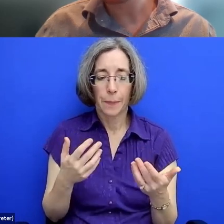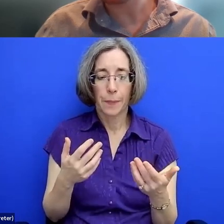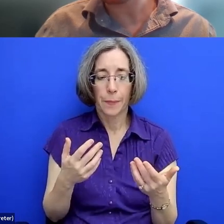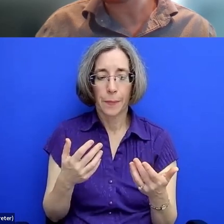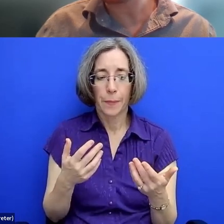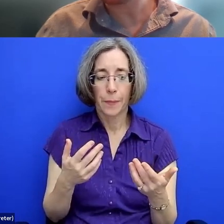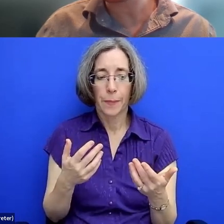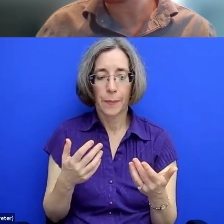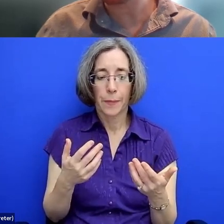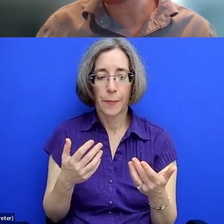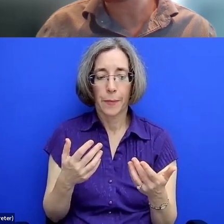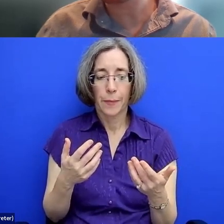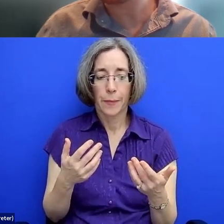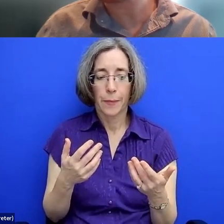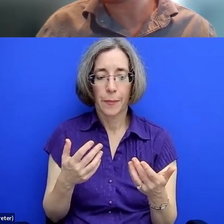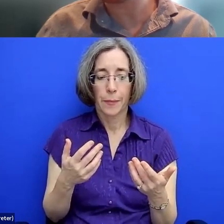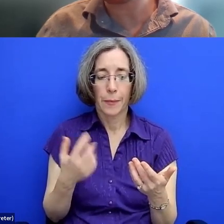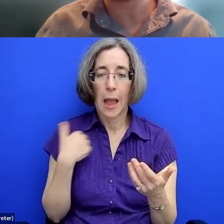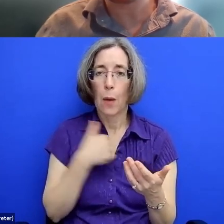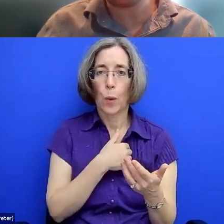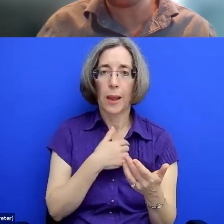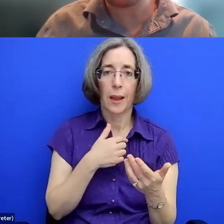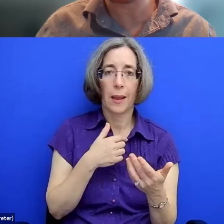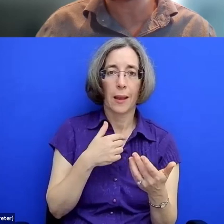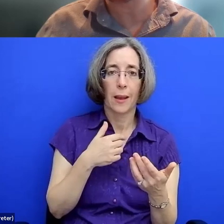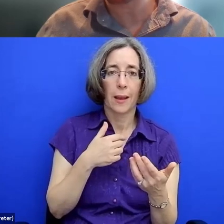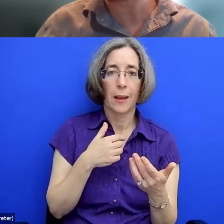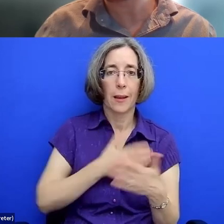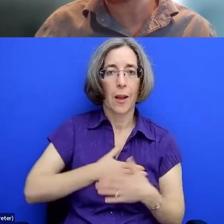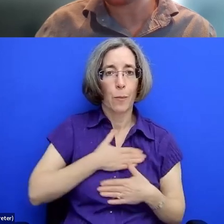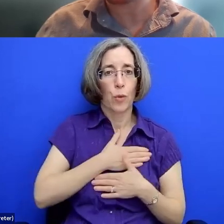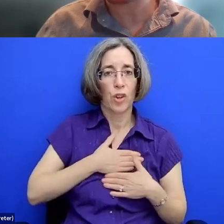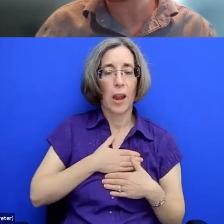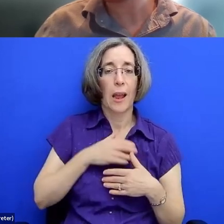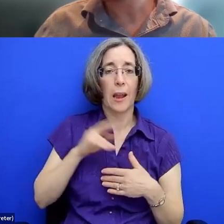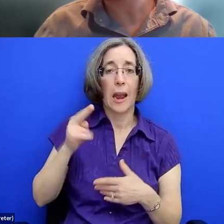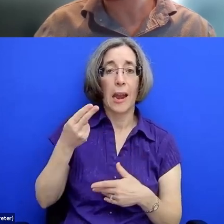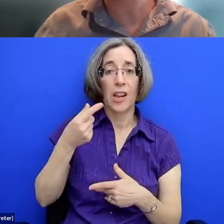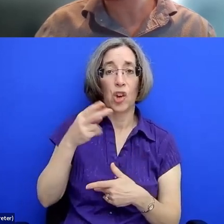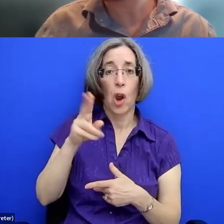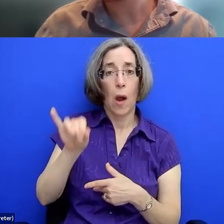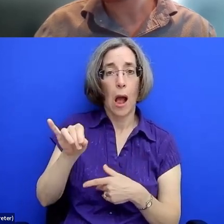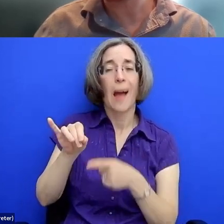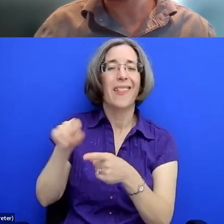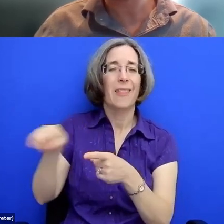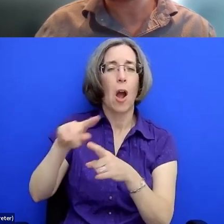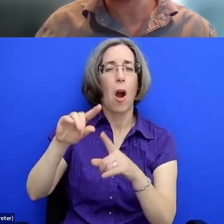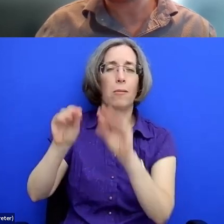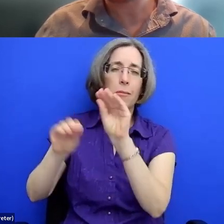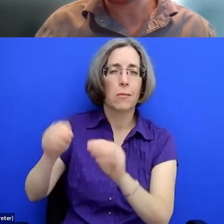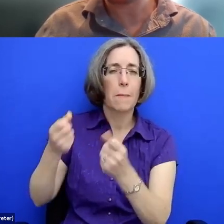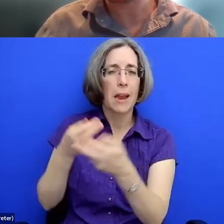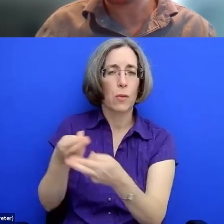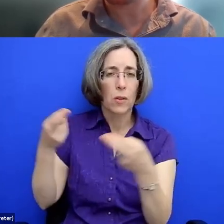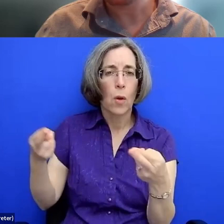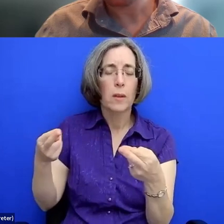space. The NHGRI is putting together further resources and we will have further gatherings precisely on this and